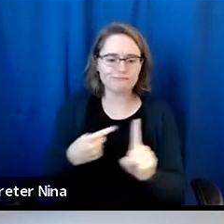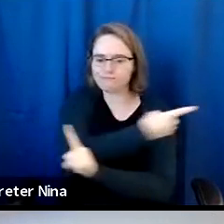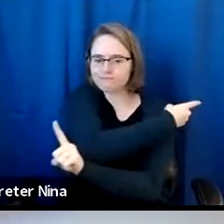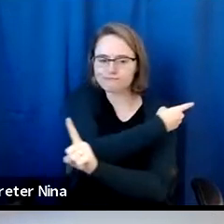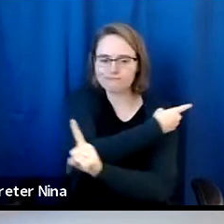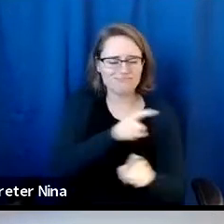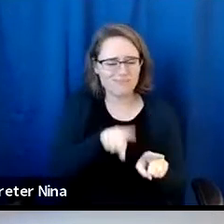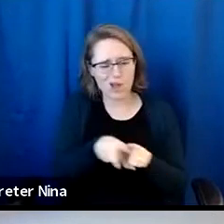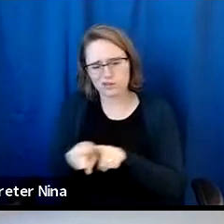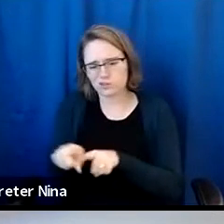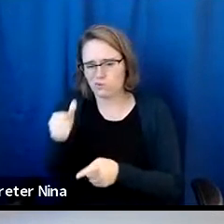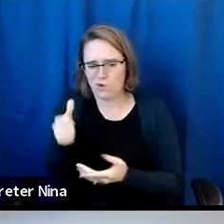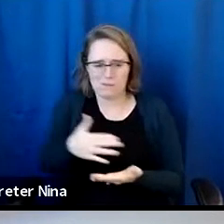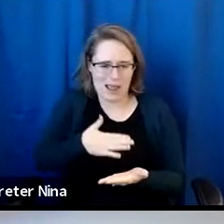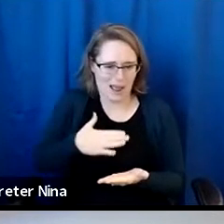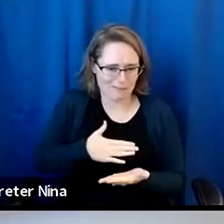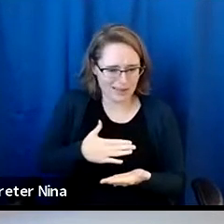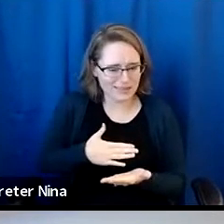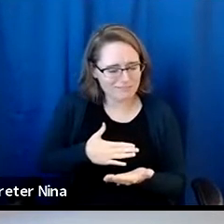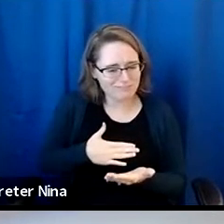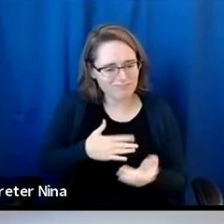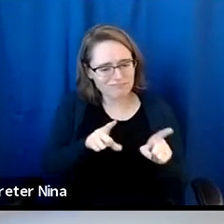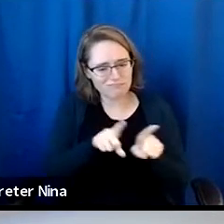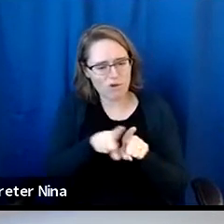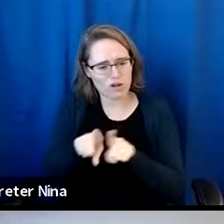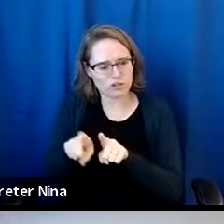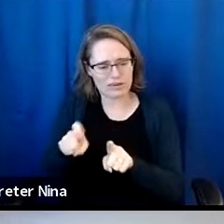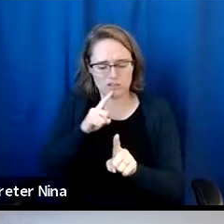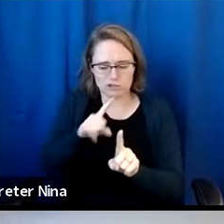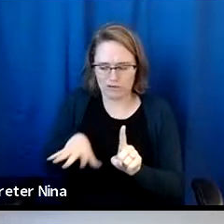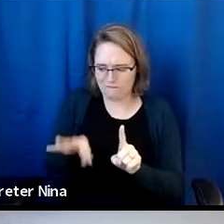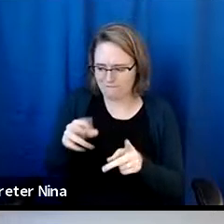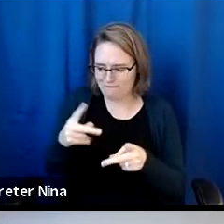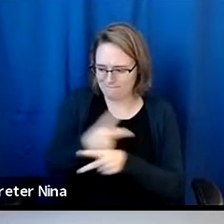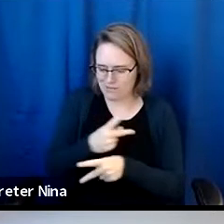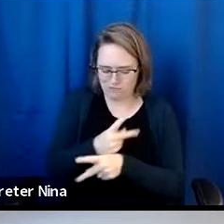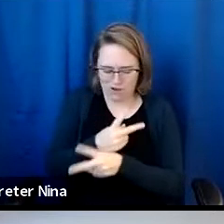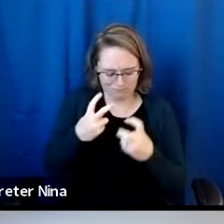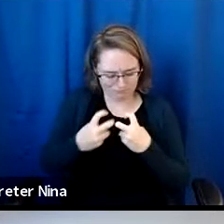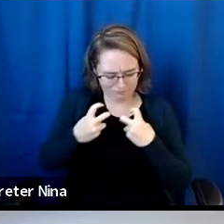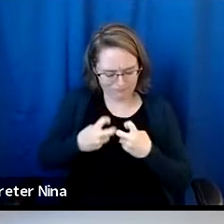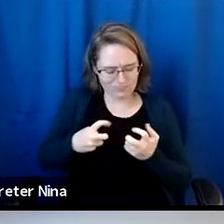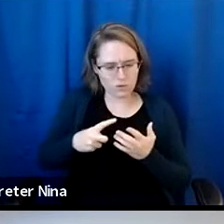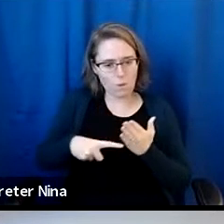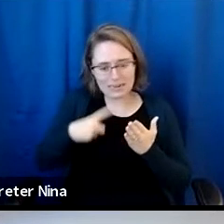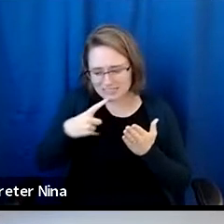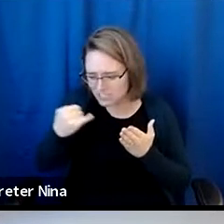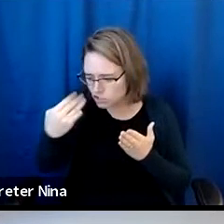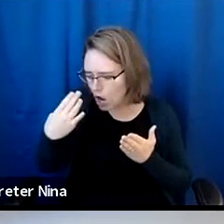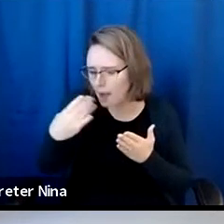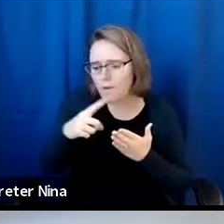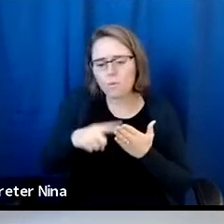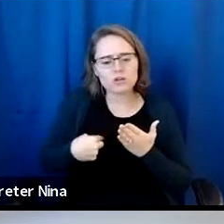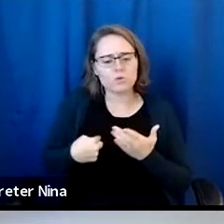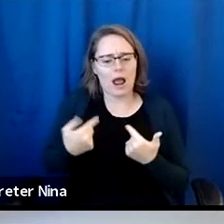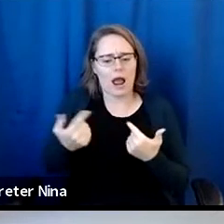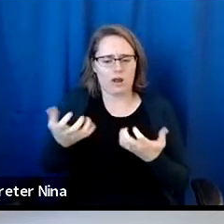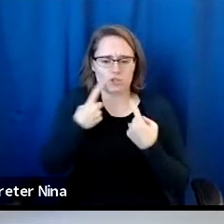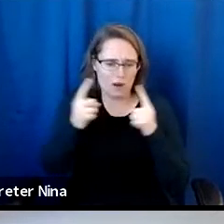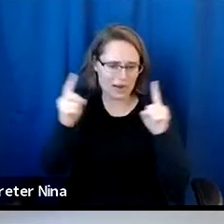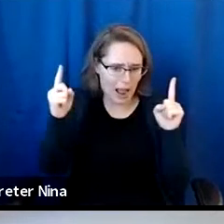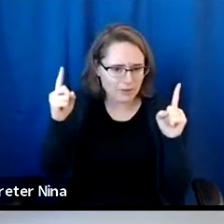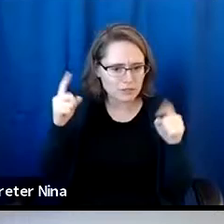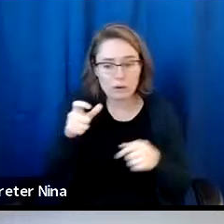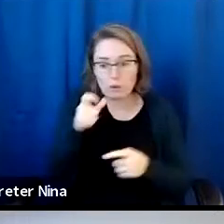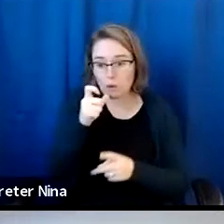going to be happy, because I think that you also have to find, what are the parts of the job? What are the things that you plan on accomplishing? Who are the